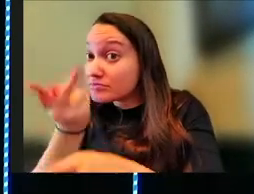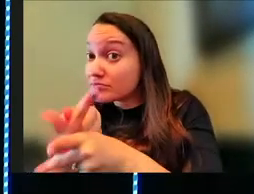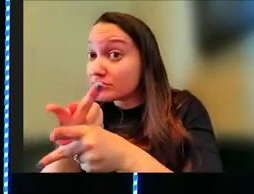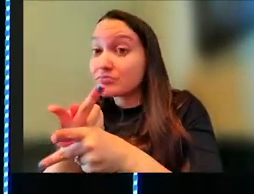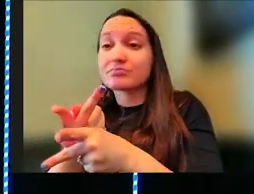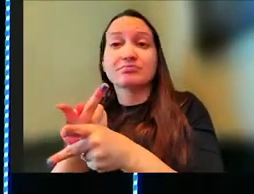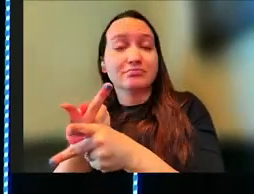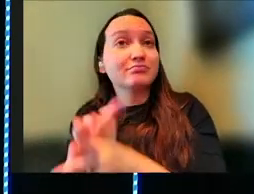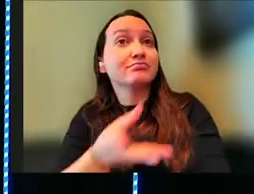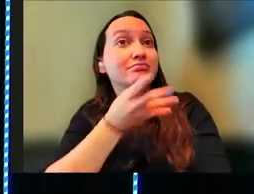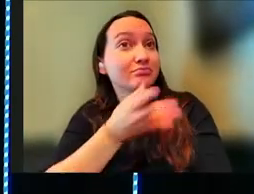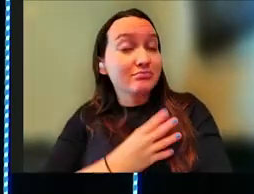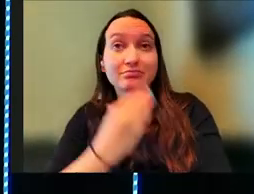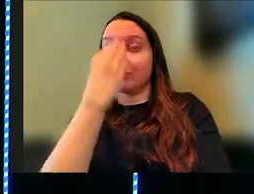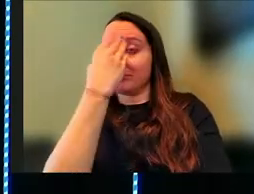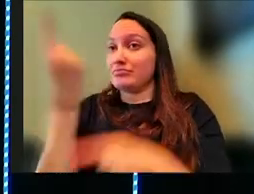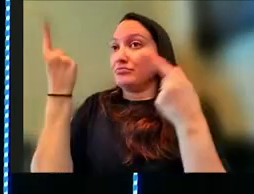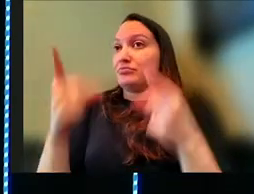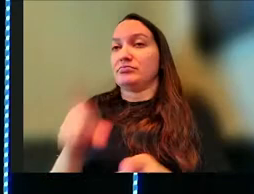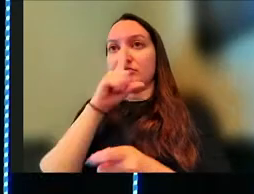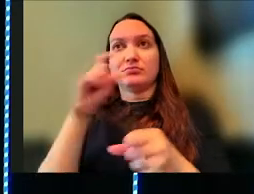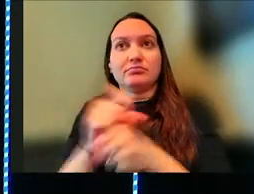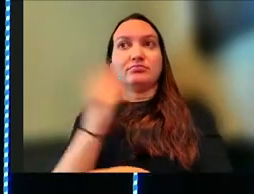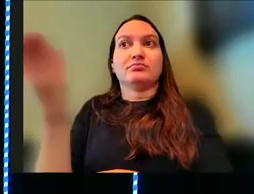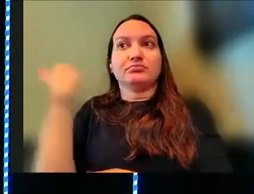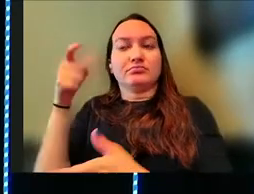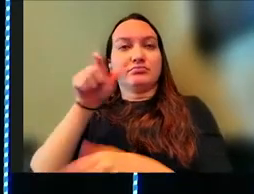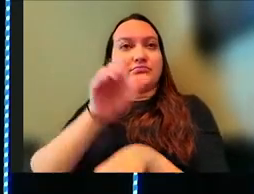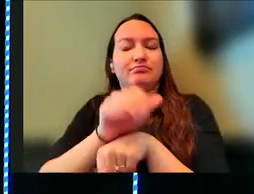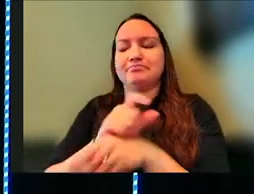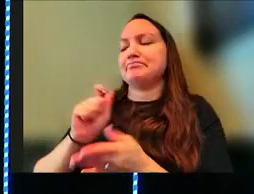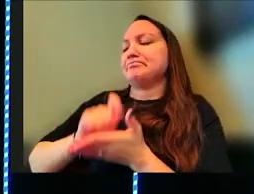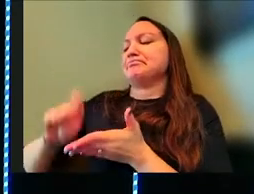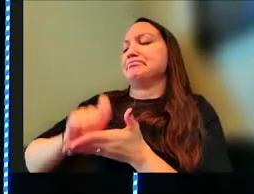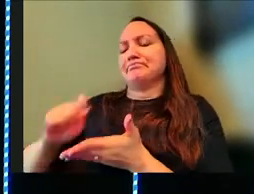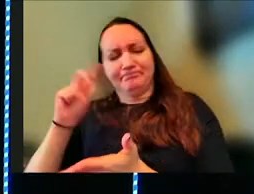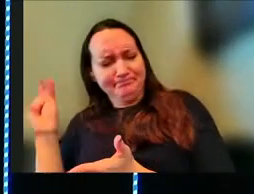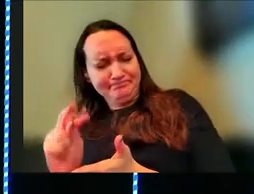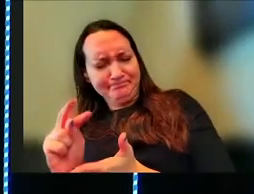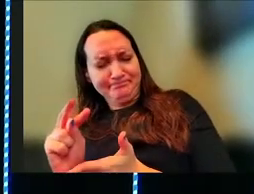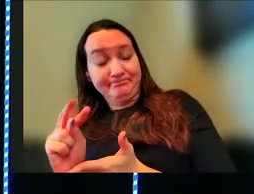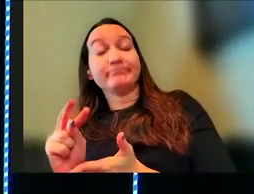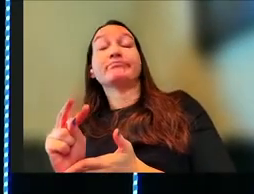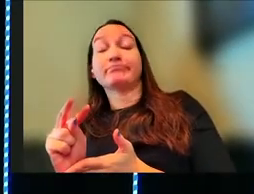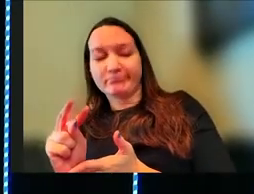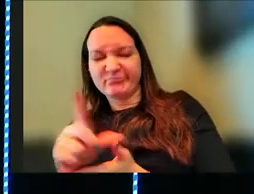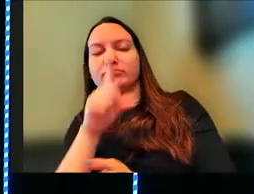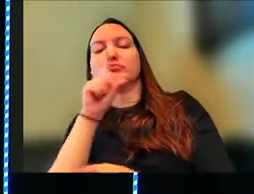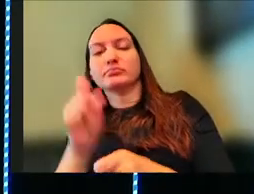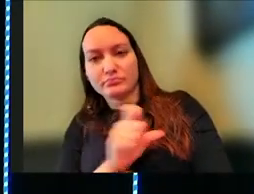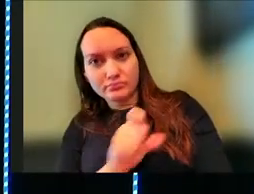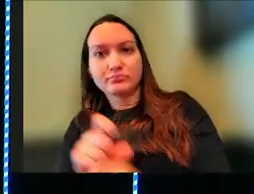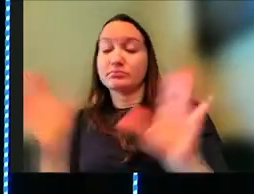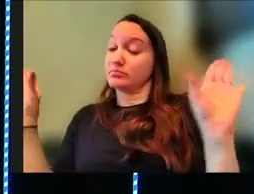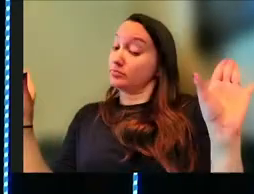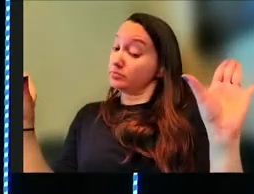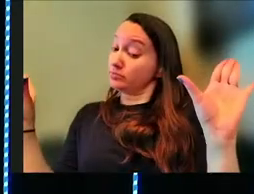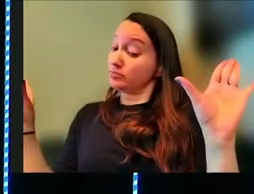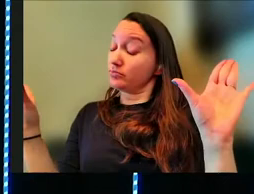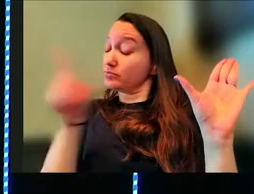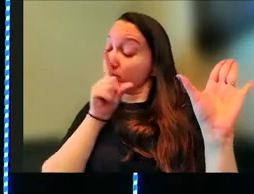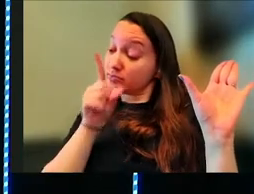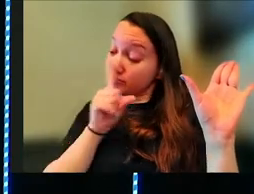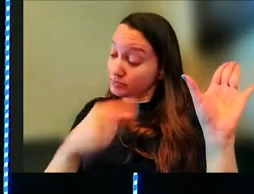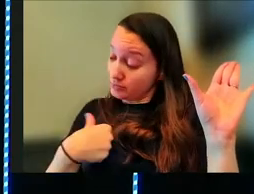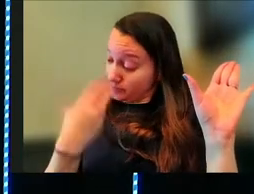The ladies know what's going on. They got it. Literally, last night, Rachel was looking over my notes, and she's reading it, and she goes, yep, that's right. You know, I was like, hey, it's true. We don't know where